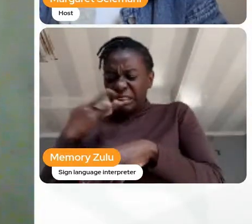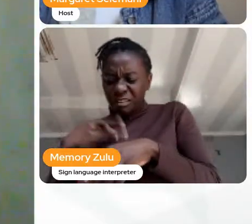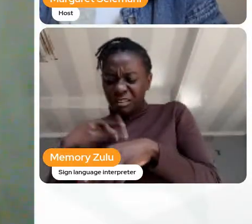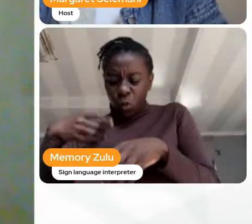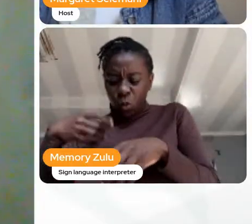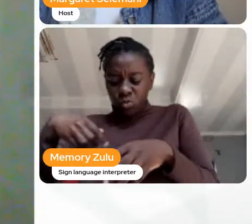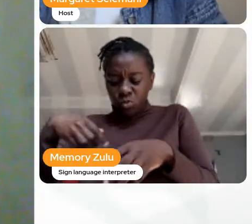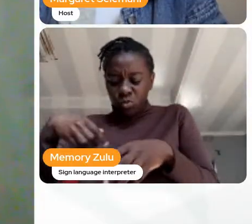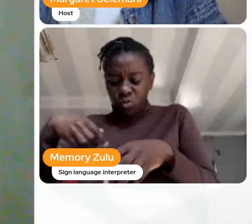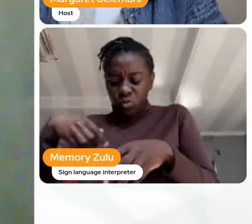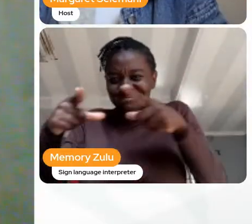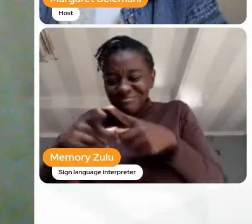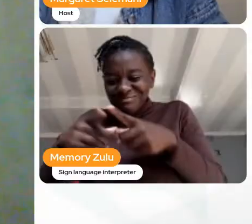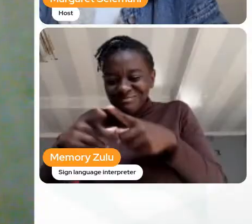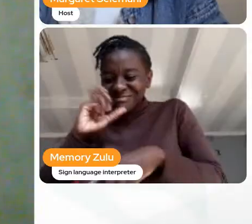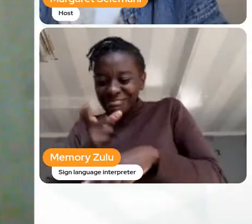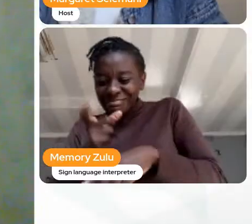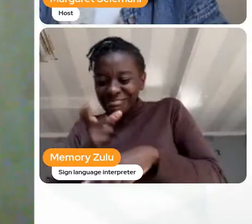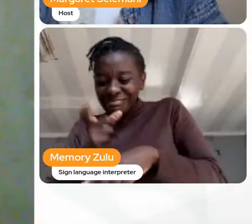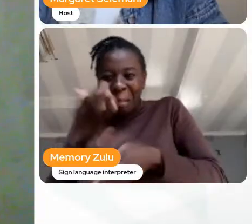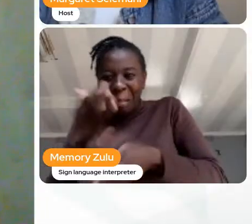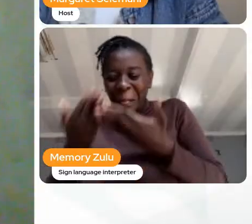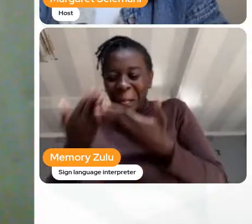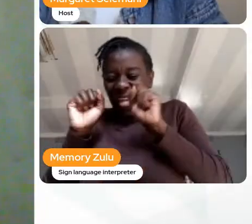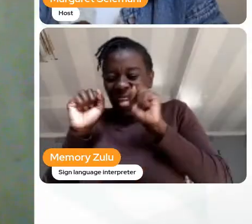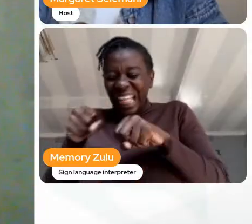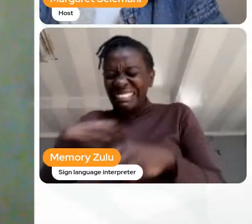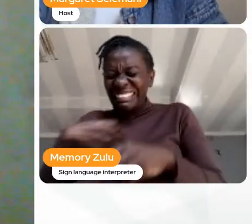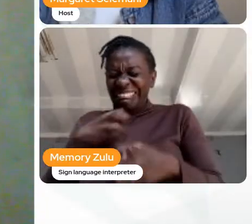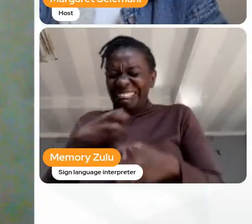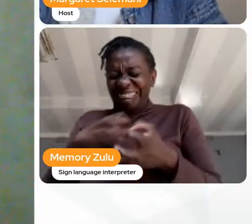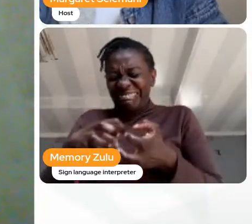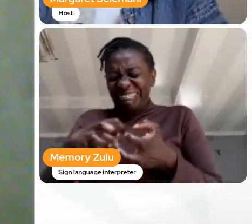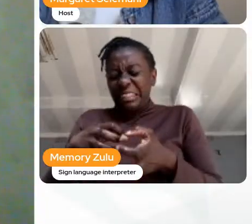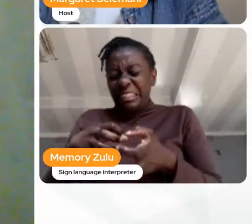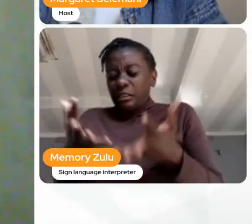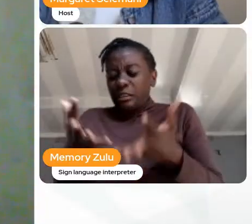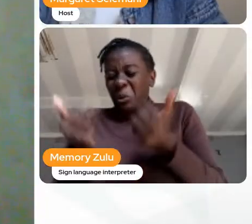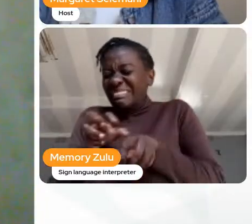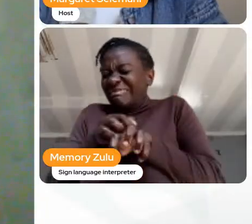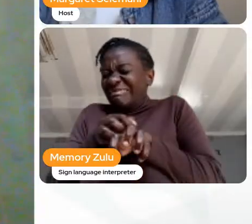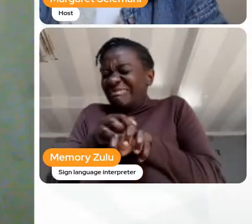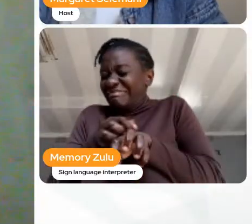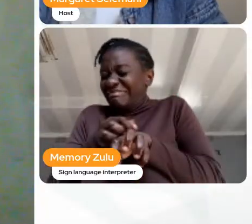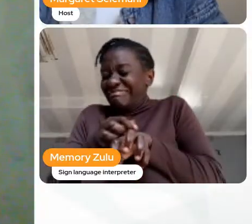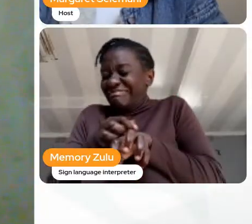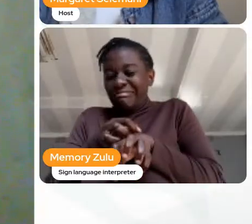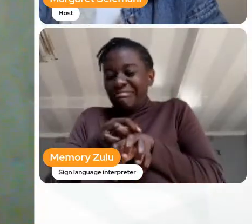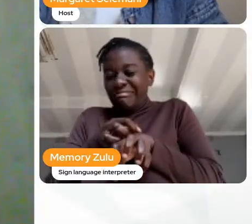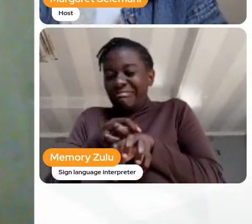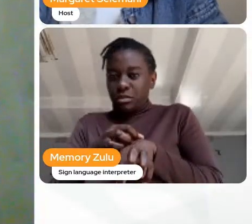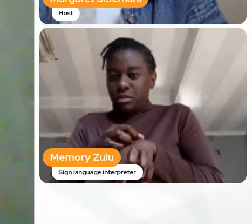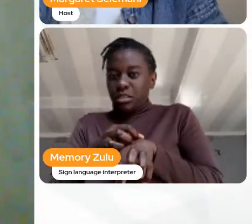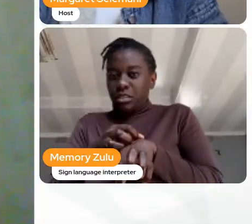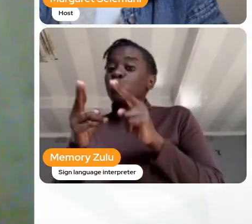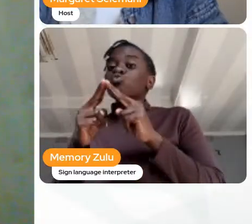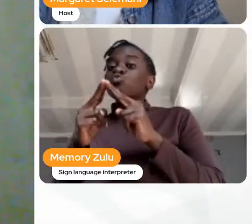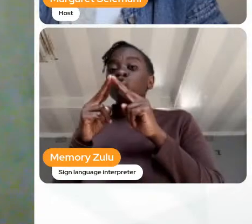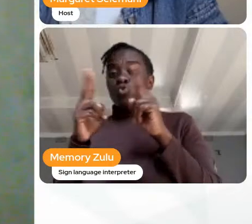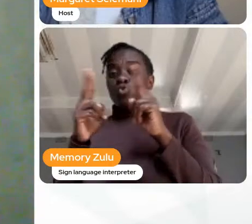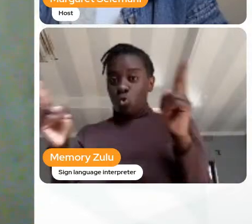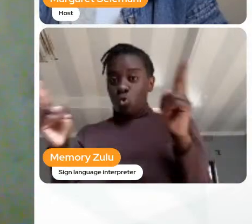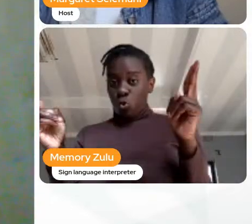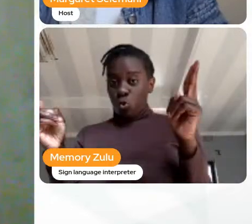discharge coming out. So it is possible to say STI can cause urinary